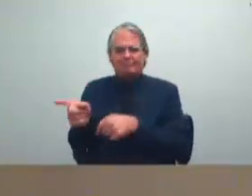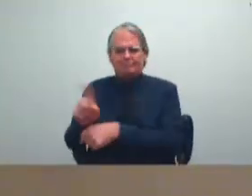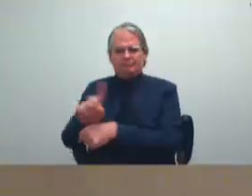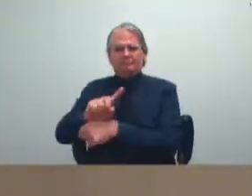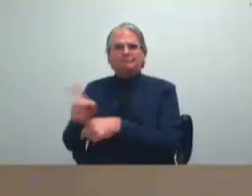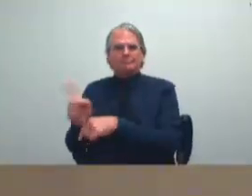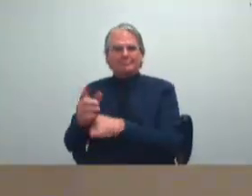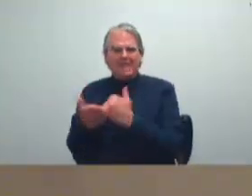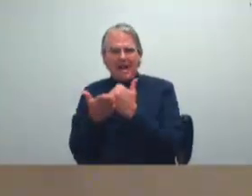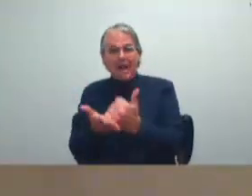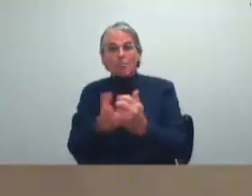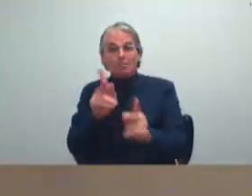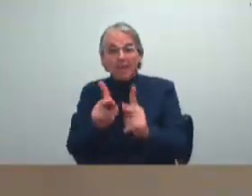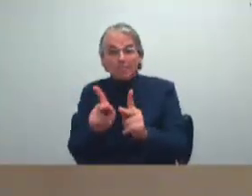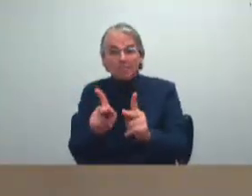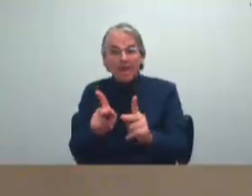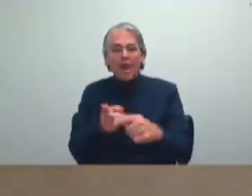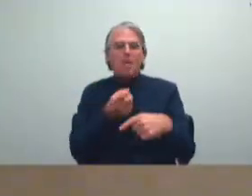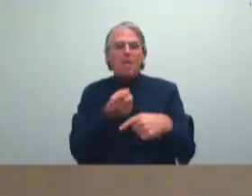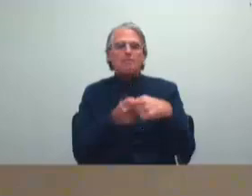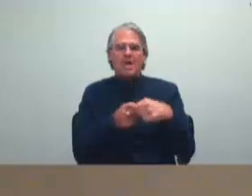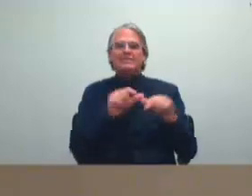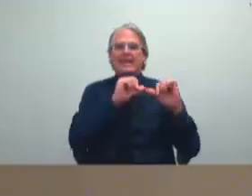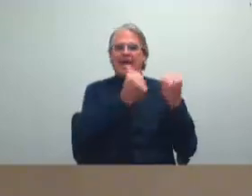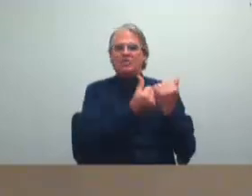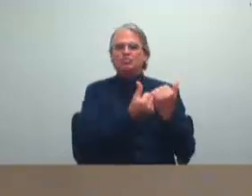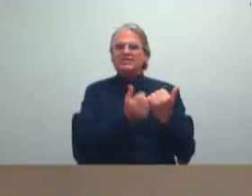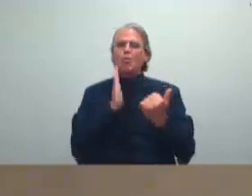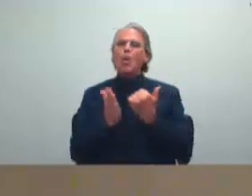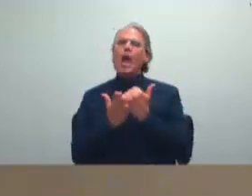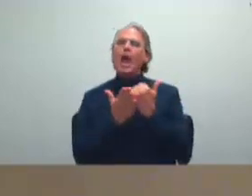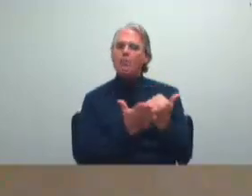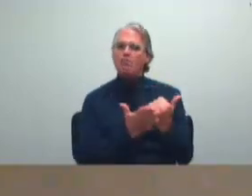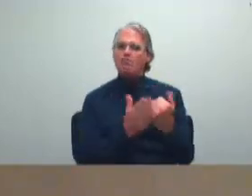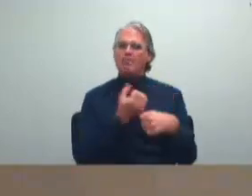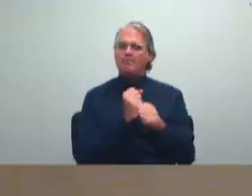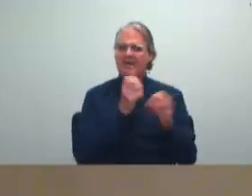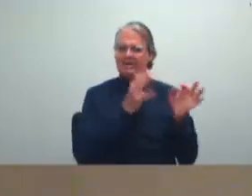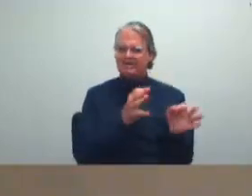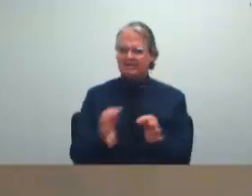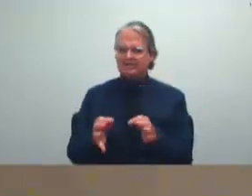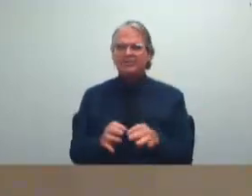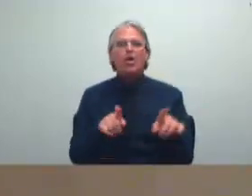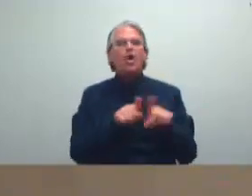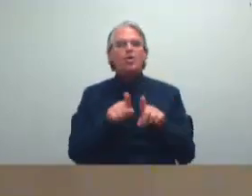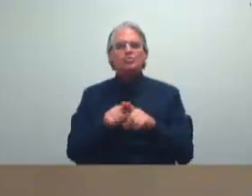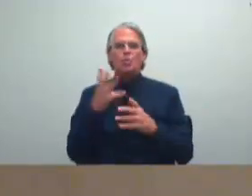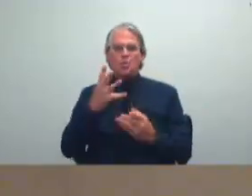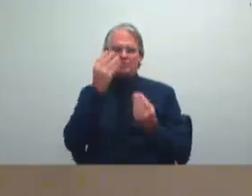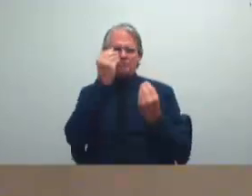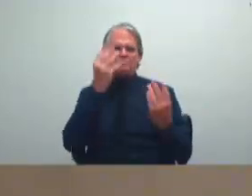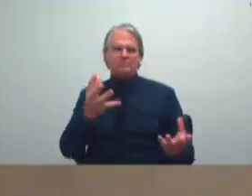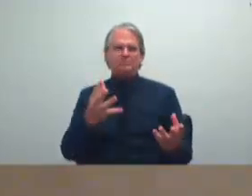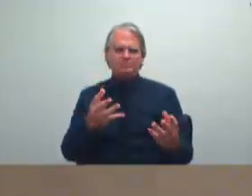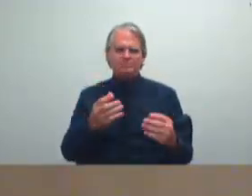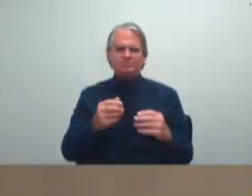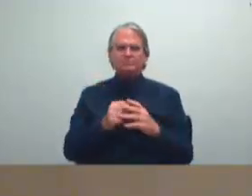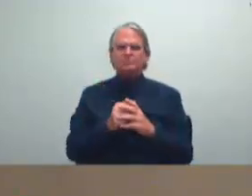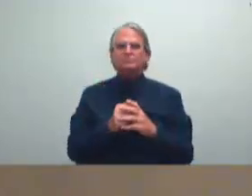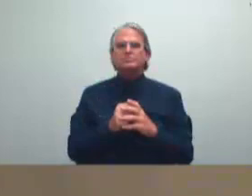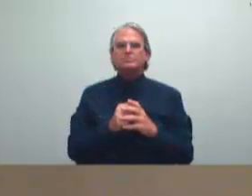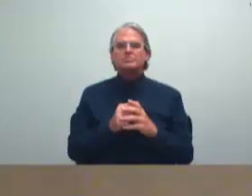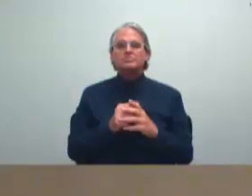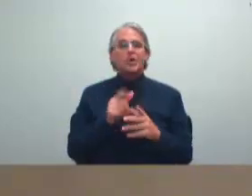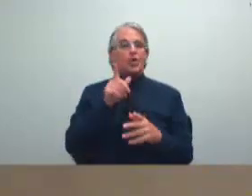informative. I also wanted to add one other thing, Madam Mayor and Ben, and that is that who's really made this possible at